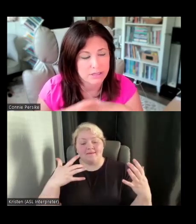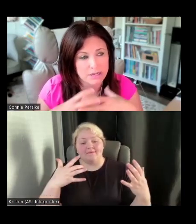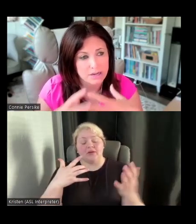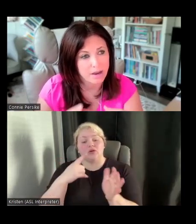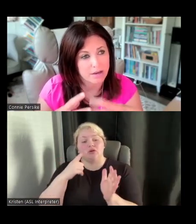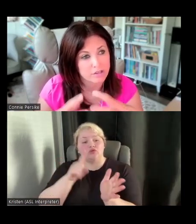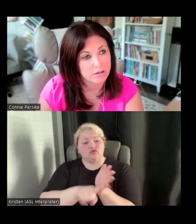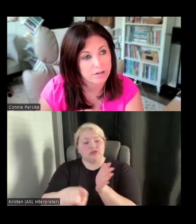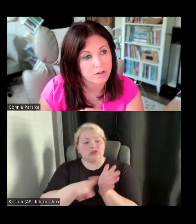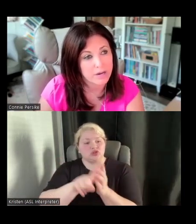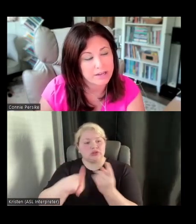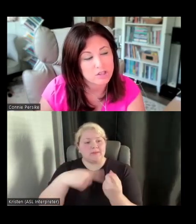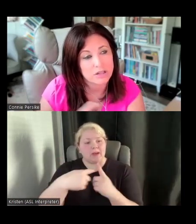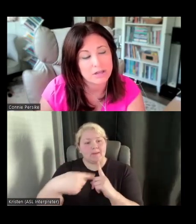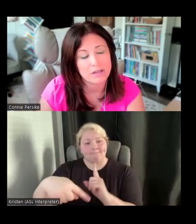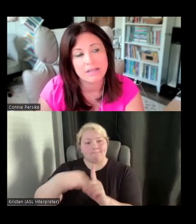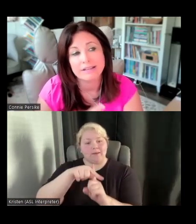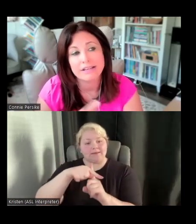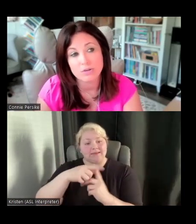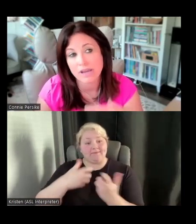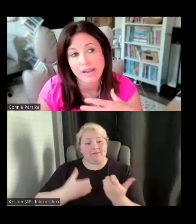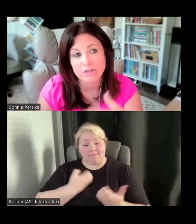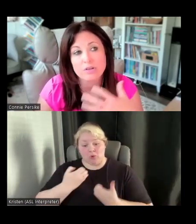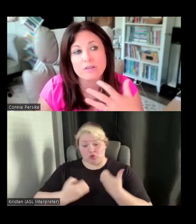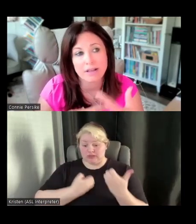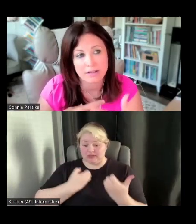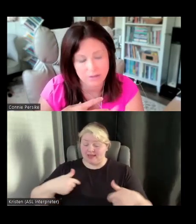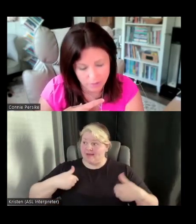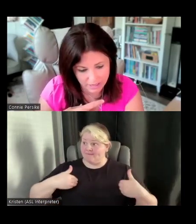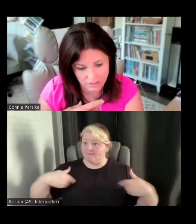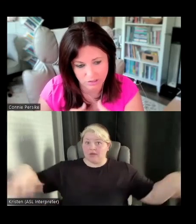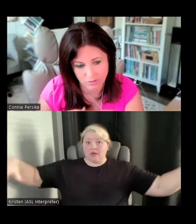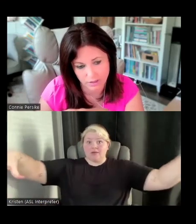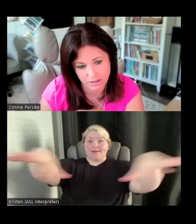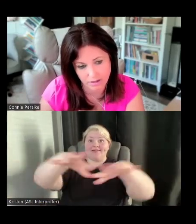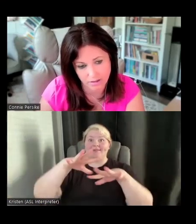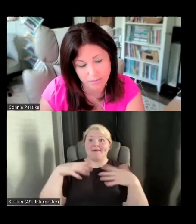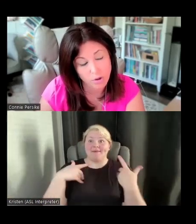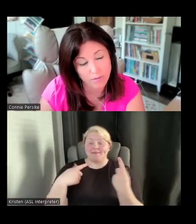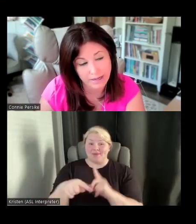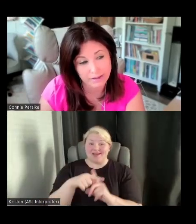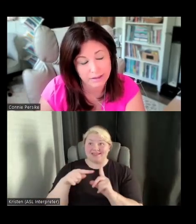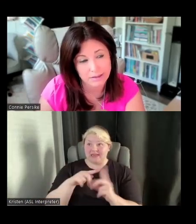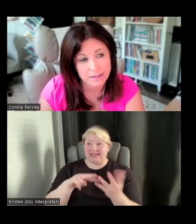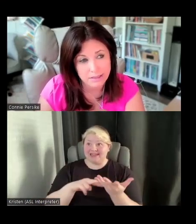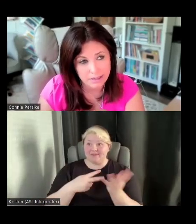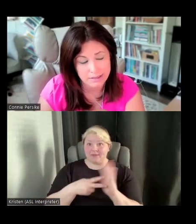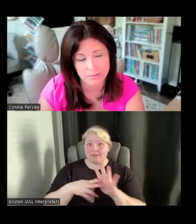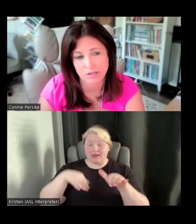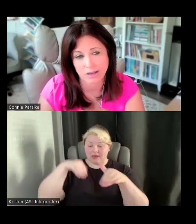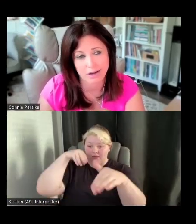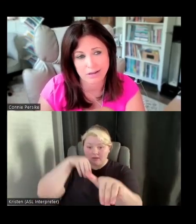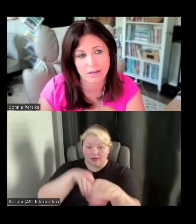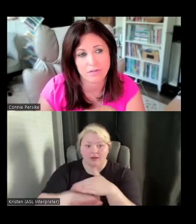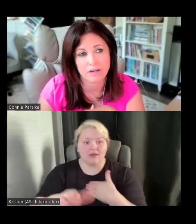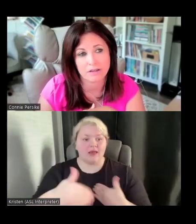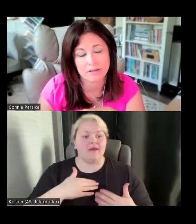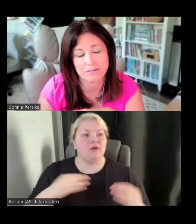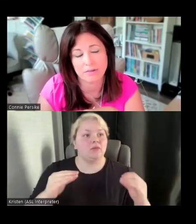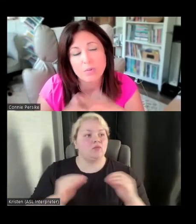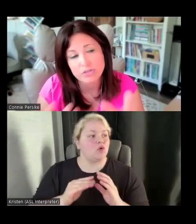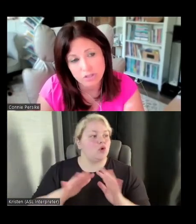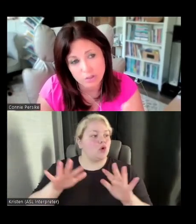emotions in a certain location lead you to enter that location with a more regulated state, which again, I